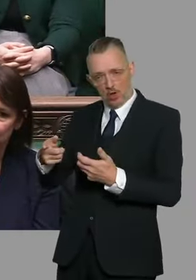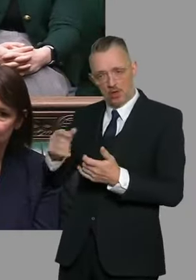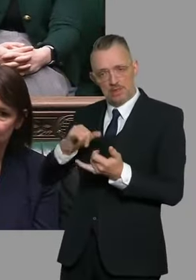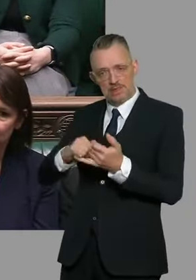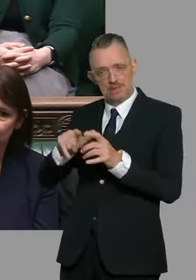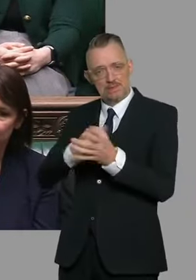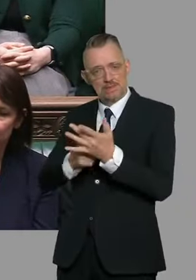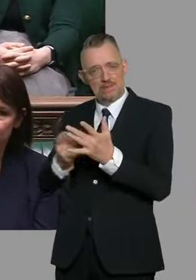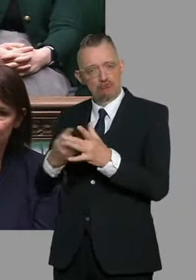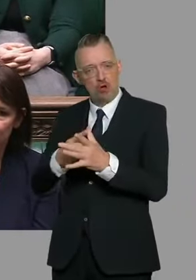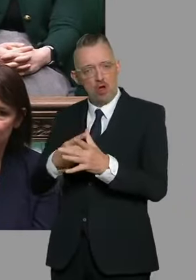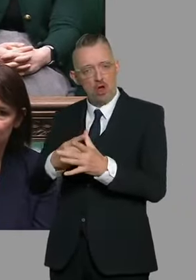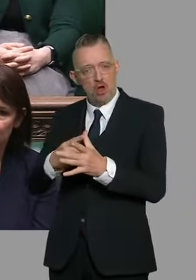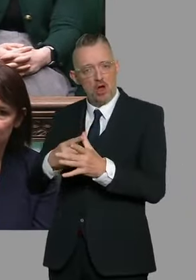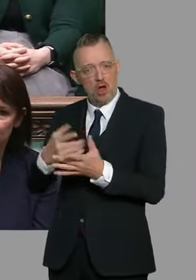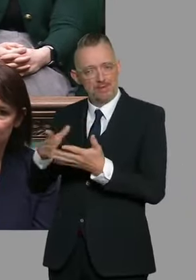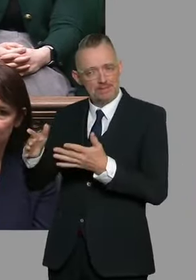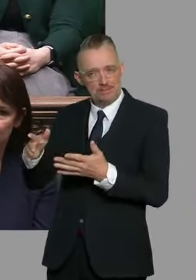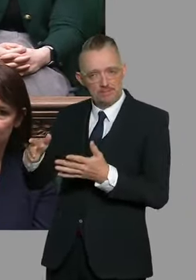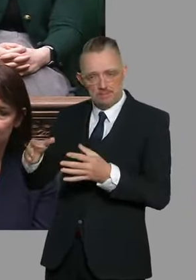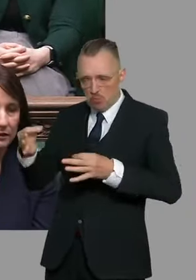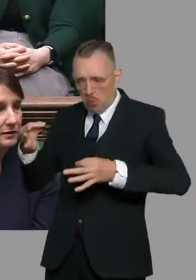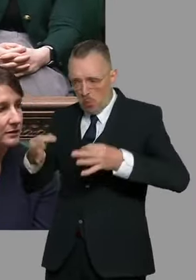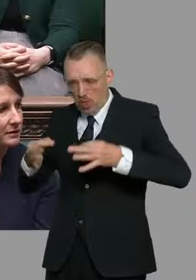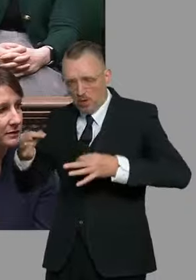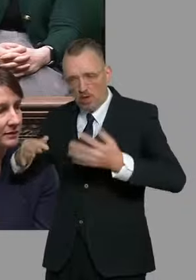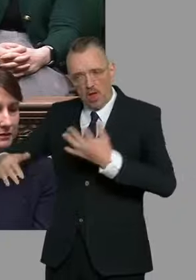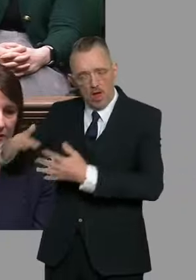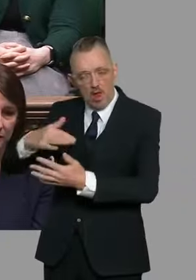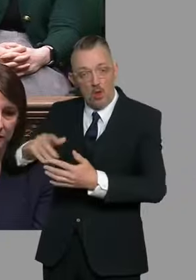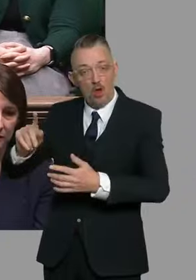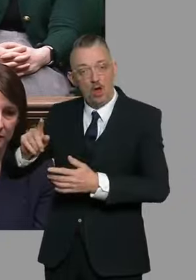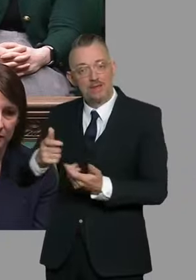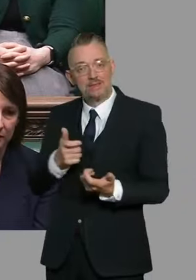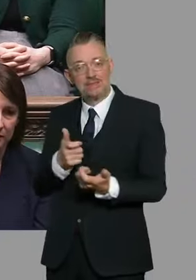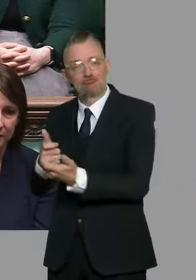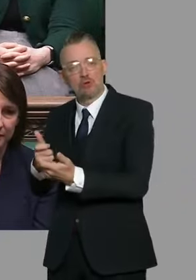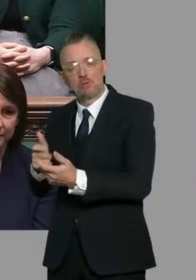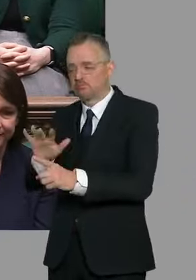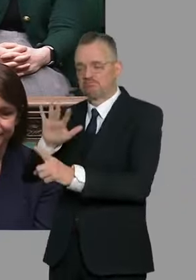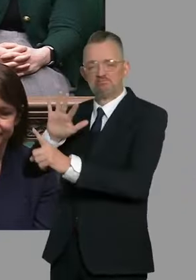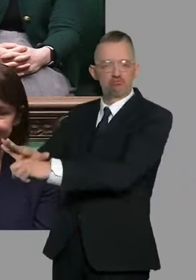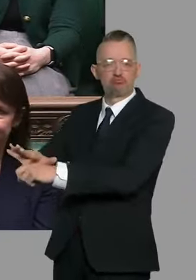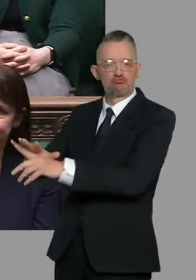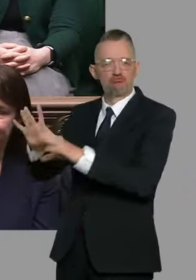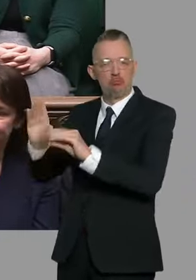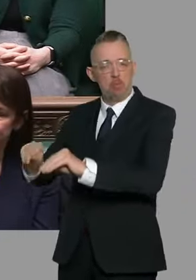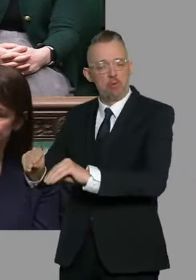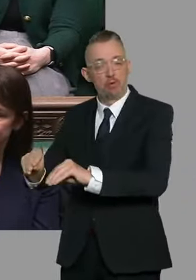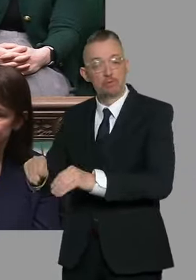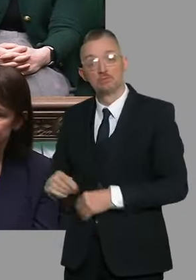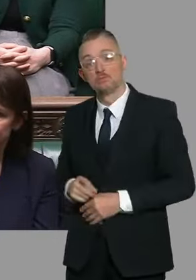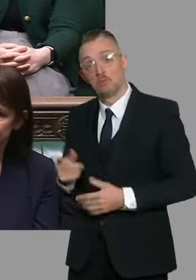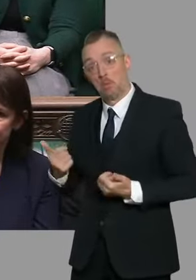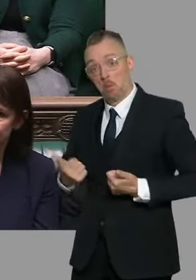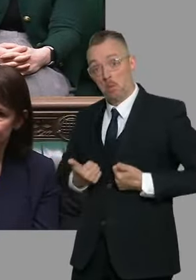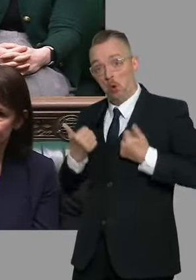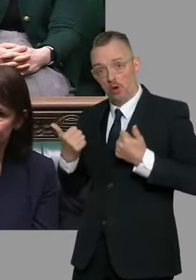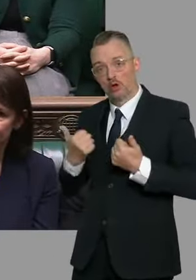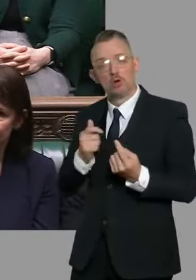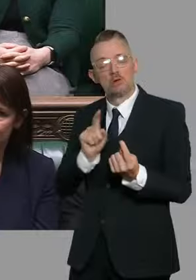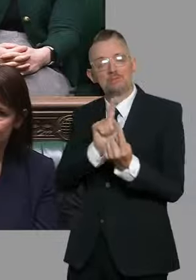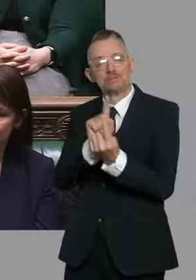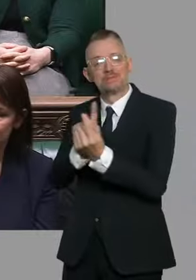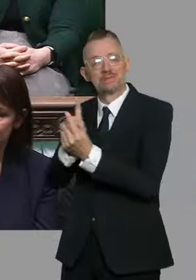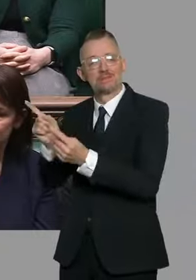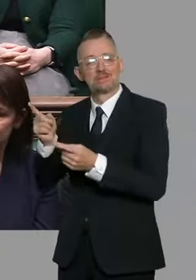rejects terrorism and violence. Mr. Speaker, this morning I had meetings with ministerial colleagues and others. In addition to my duties in this House, I